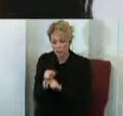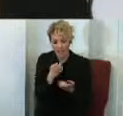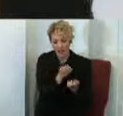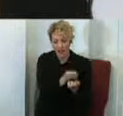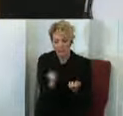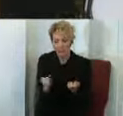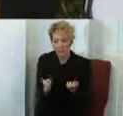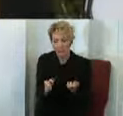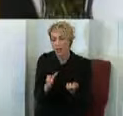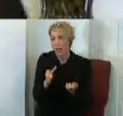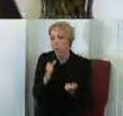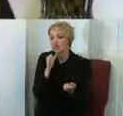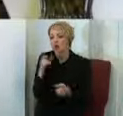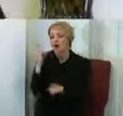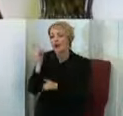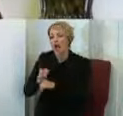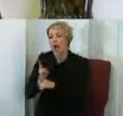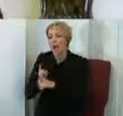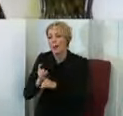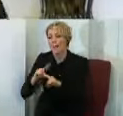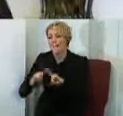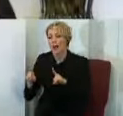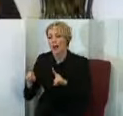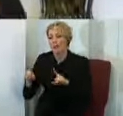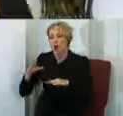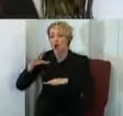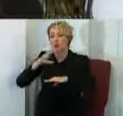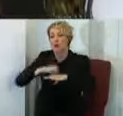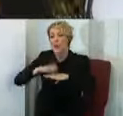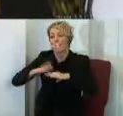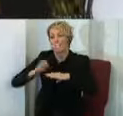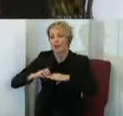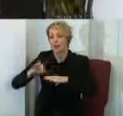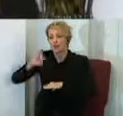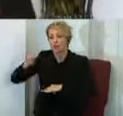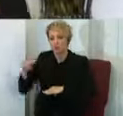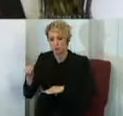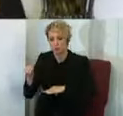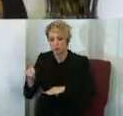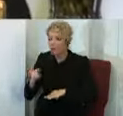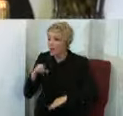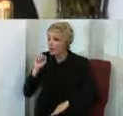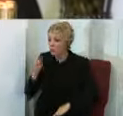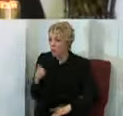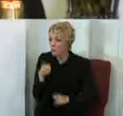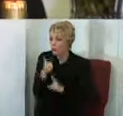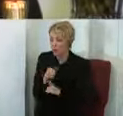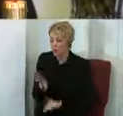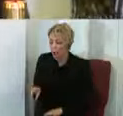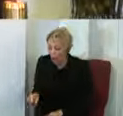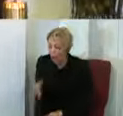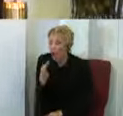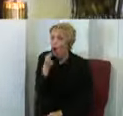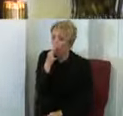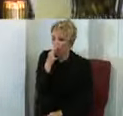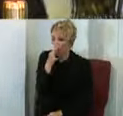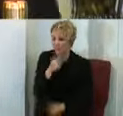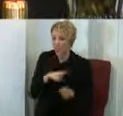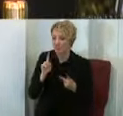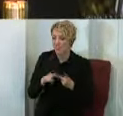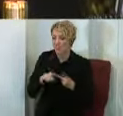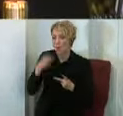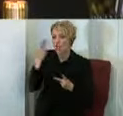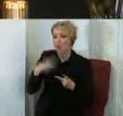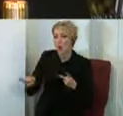it in non-alcoholic grape juice, place it upon your tongue, or you may take and dip and receive yourself, and then we offer a brief blessing for